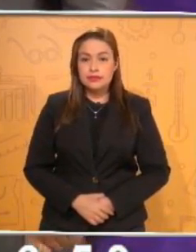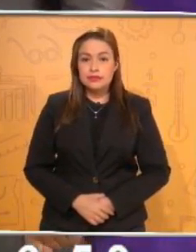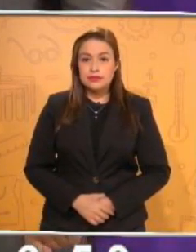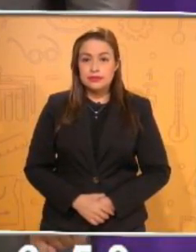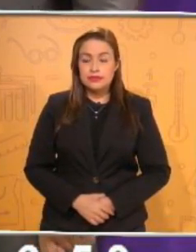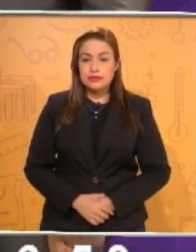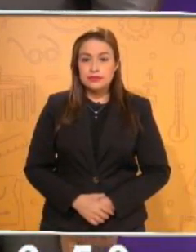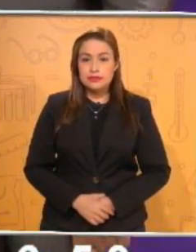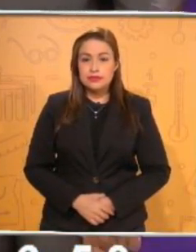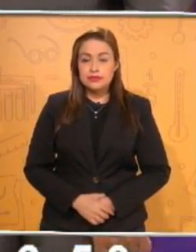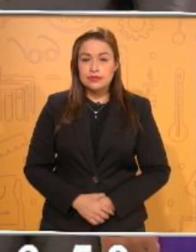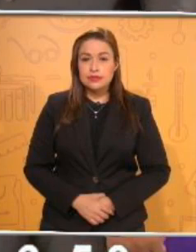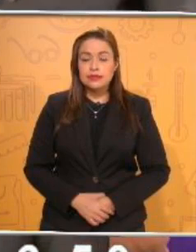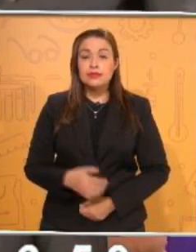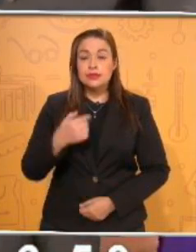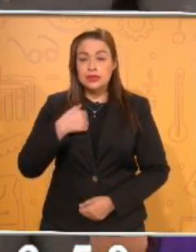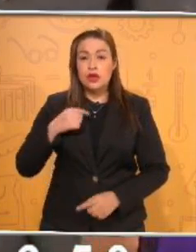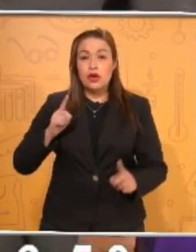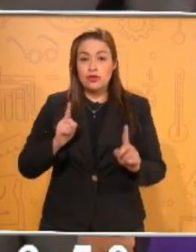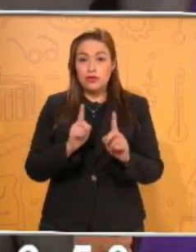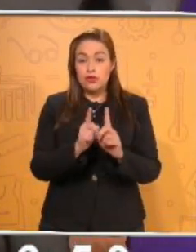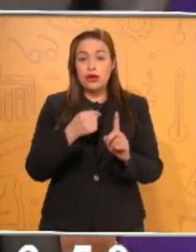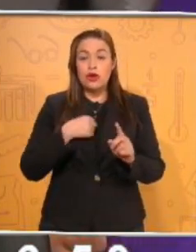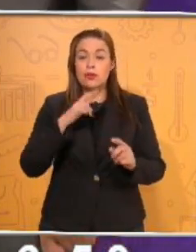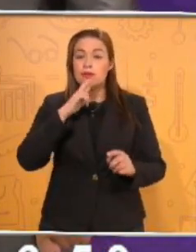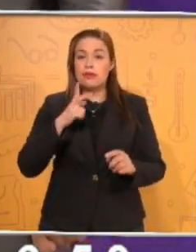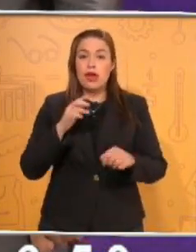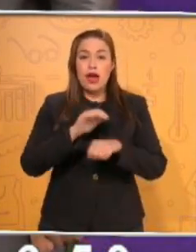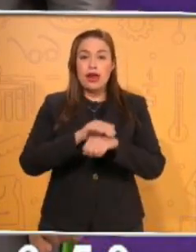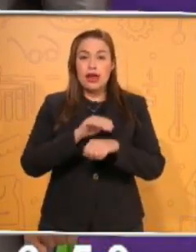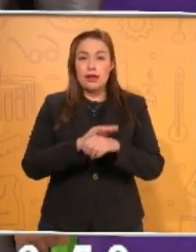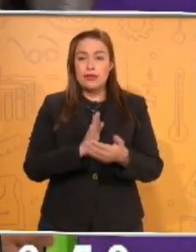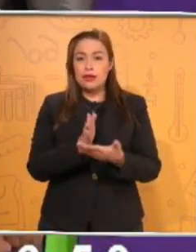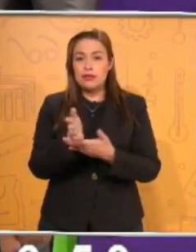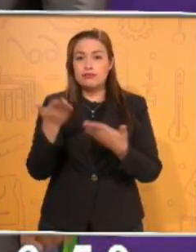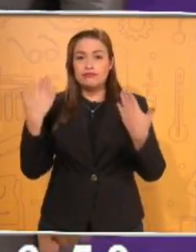I was talking with my best friend before I slept.